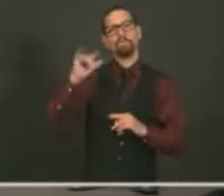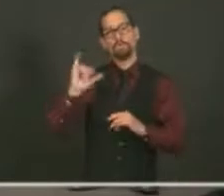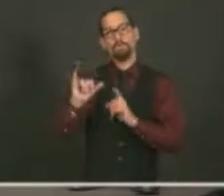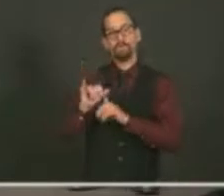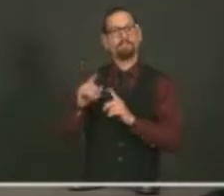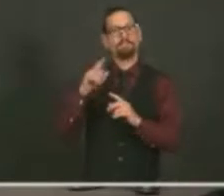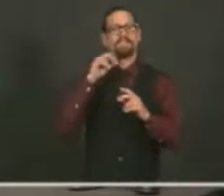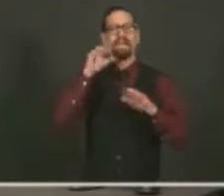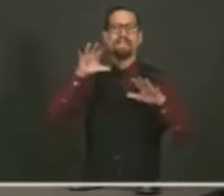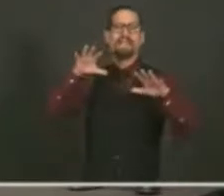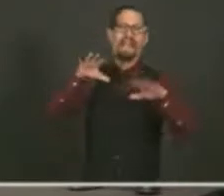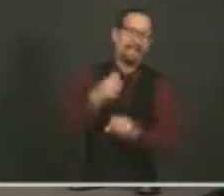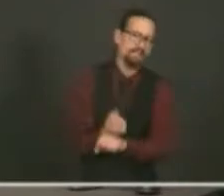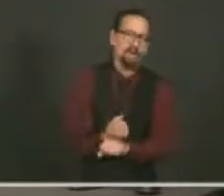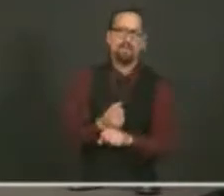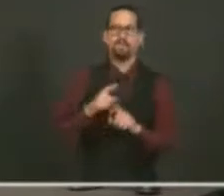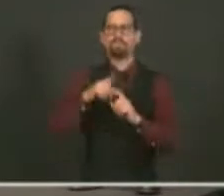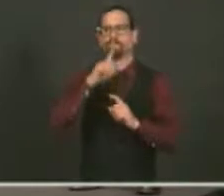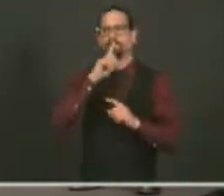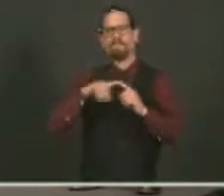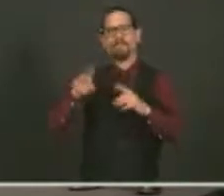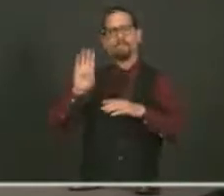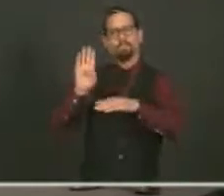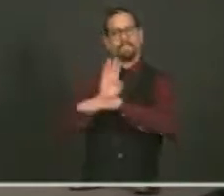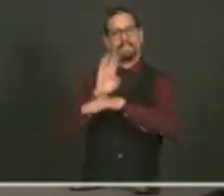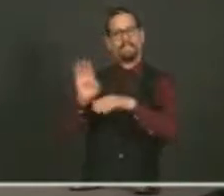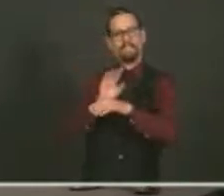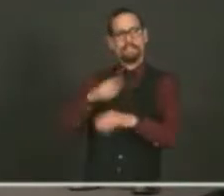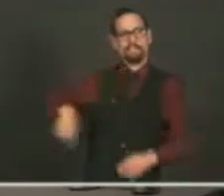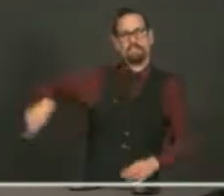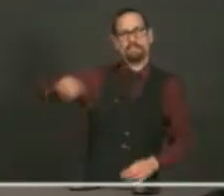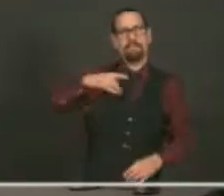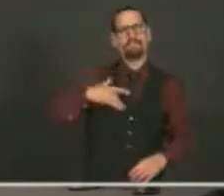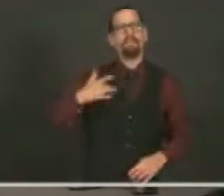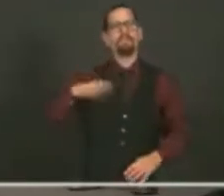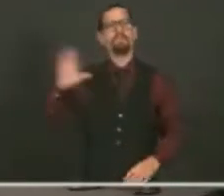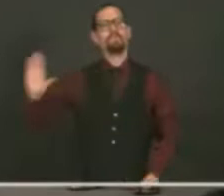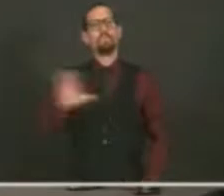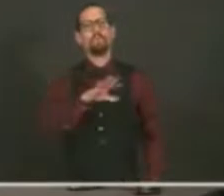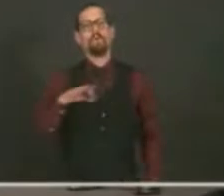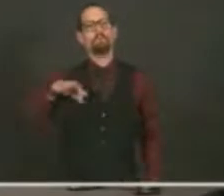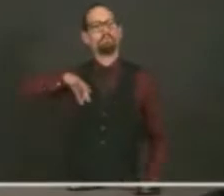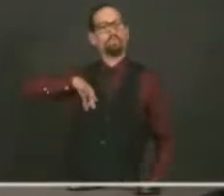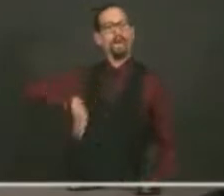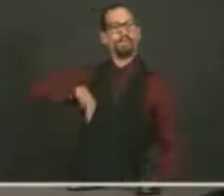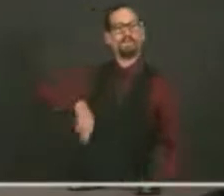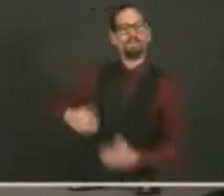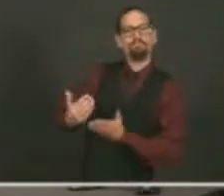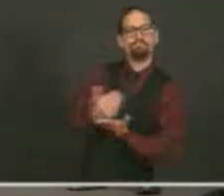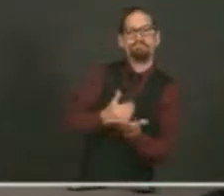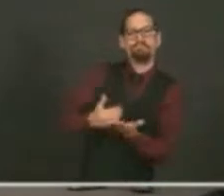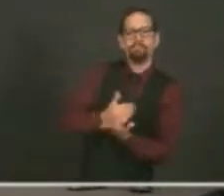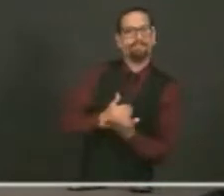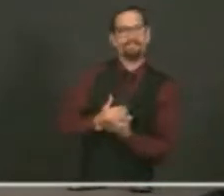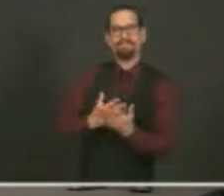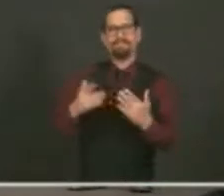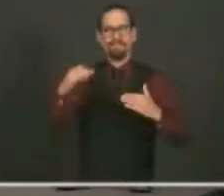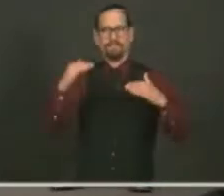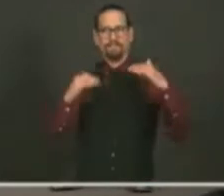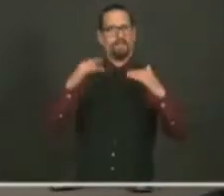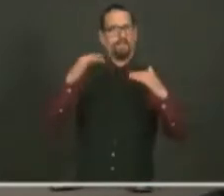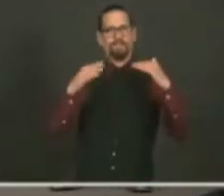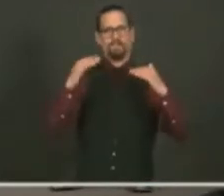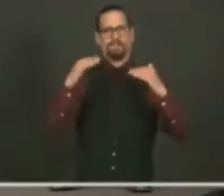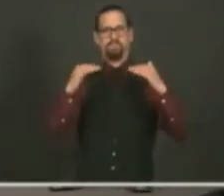attain a profit if they're anywhere near the hospitality space. And given Rhode Island's economy heavily leveraged